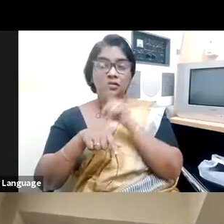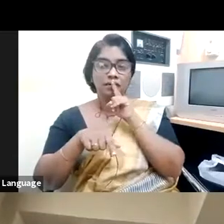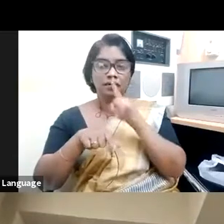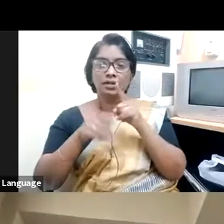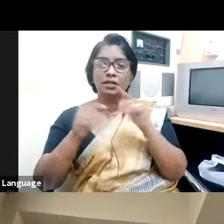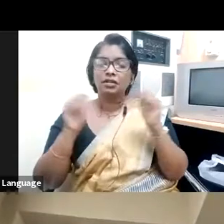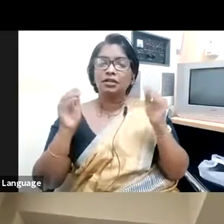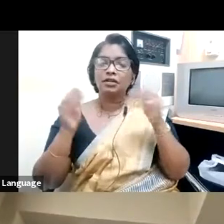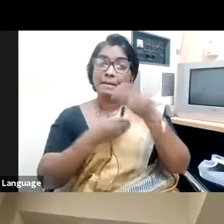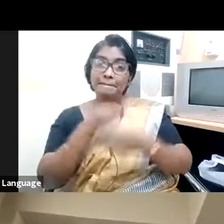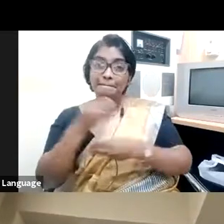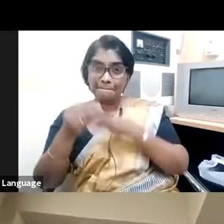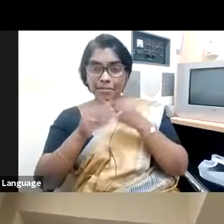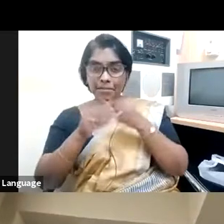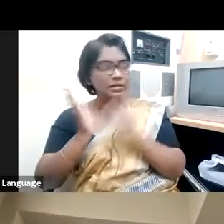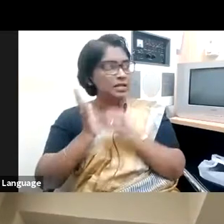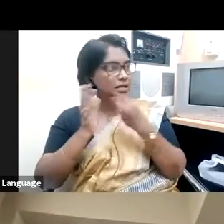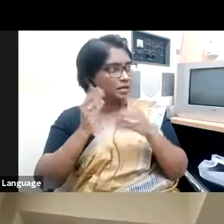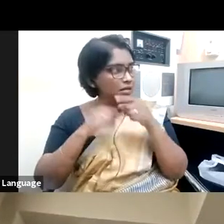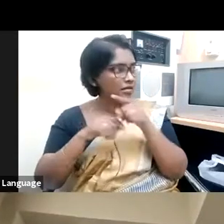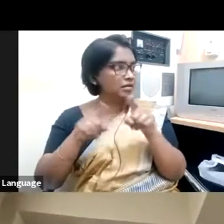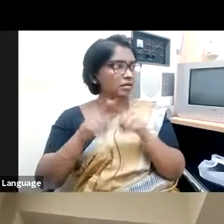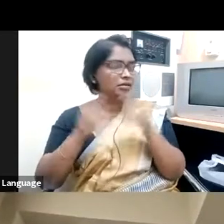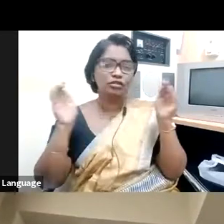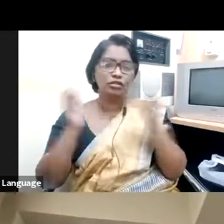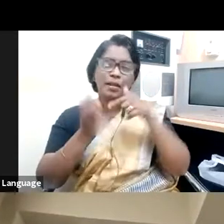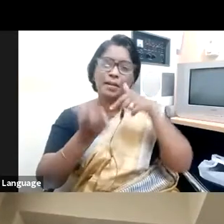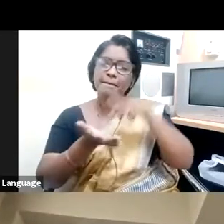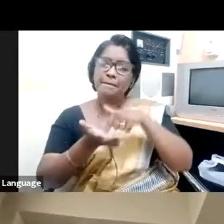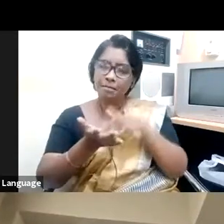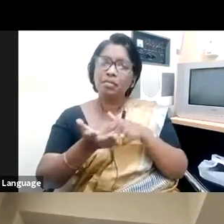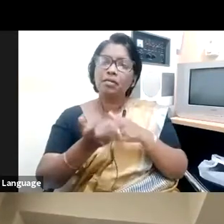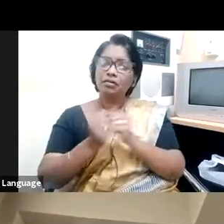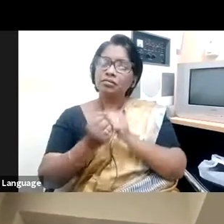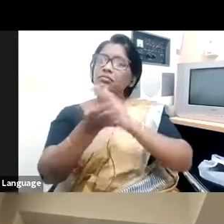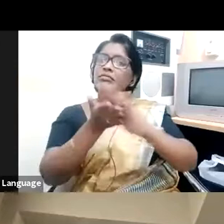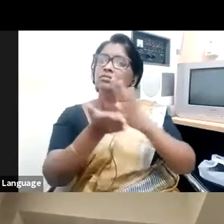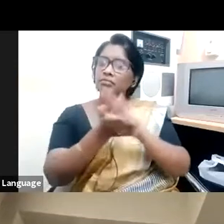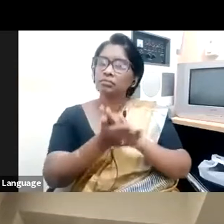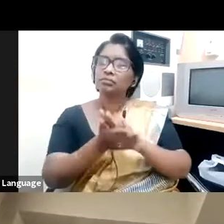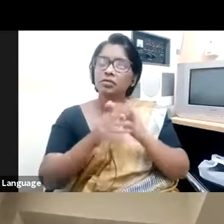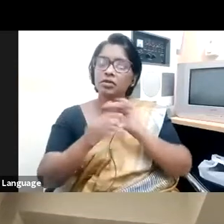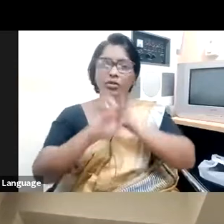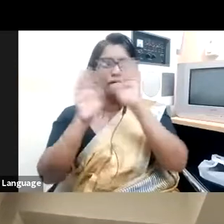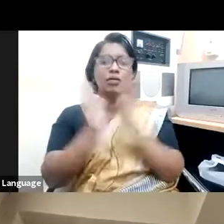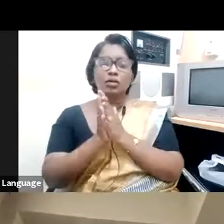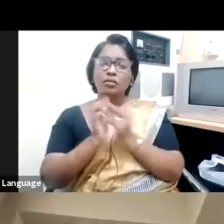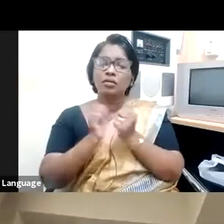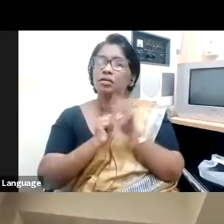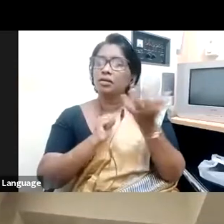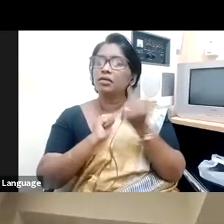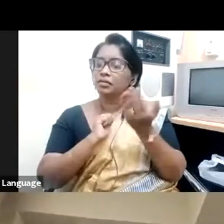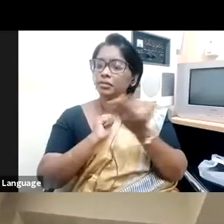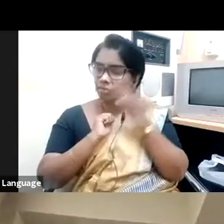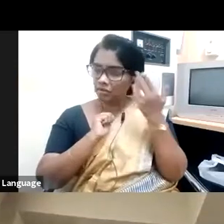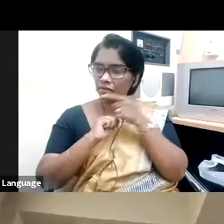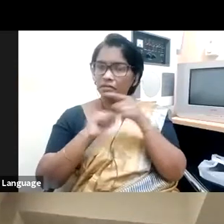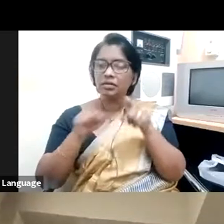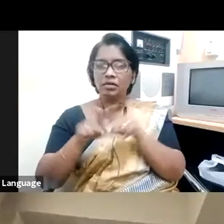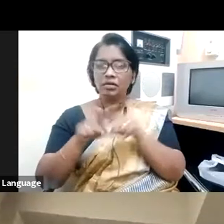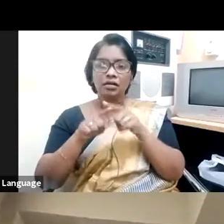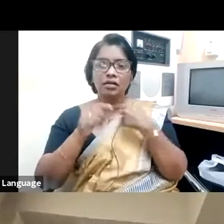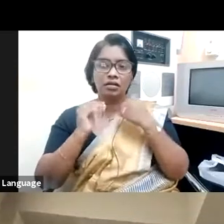SMEs. There's no way we can grow faster and get bigger and do better in